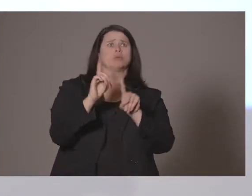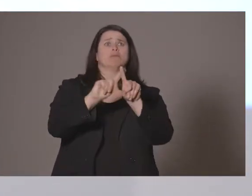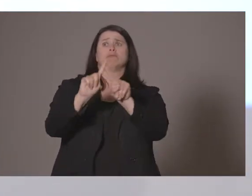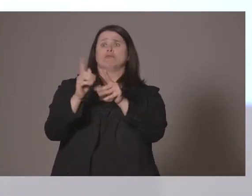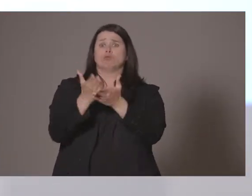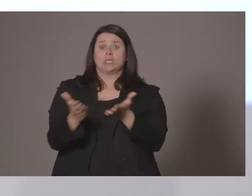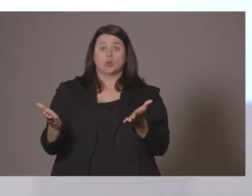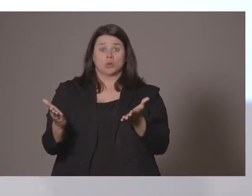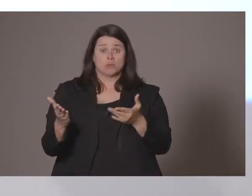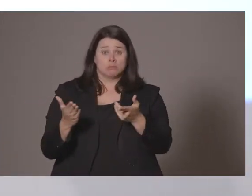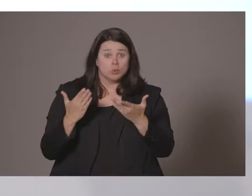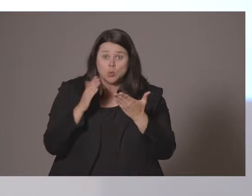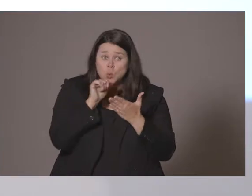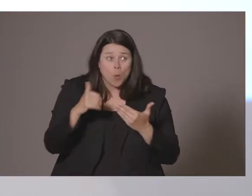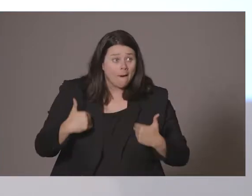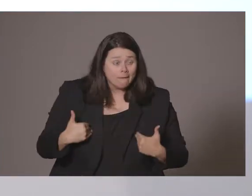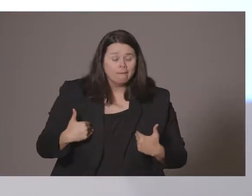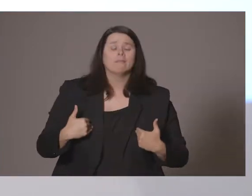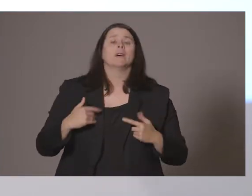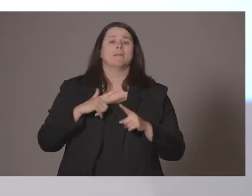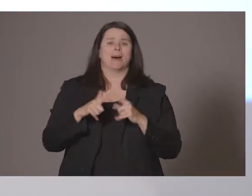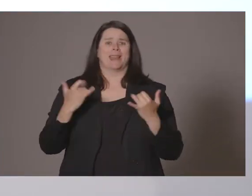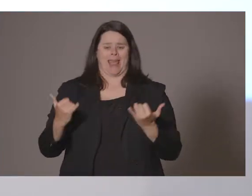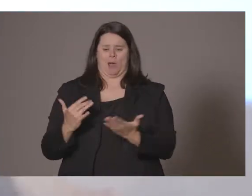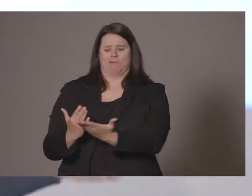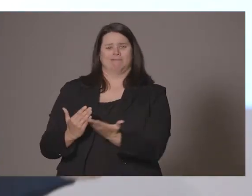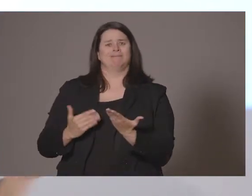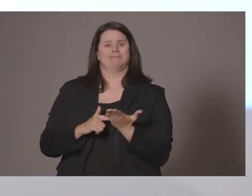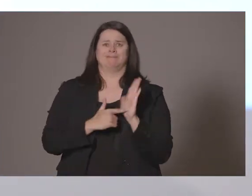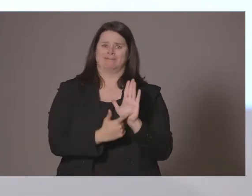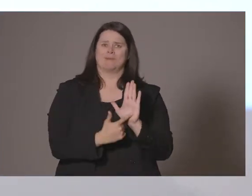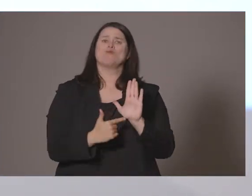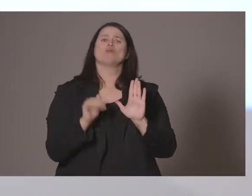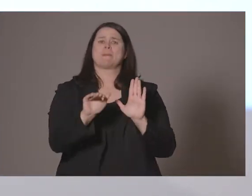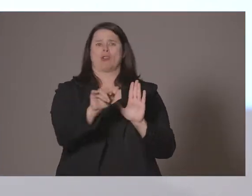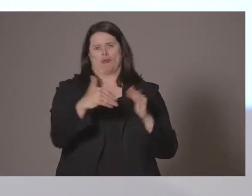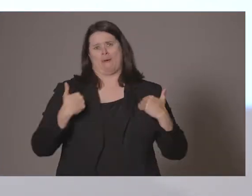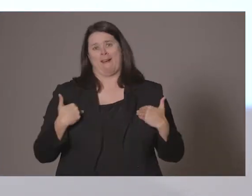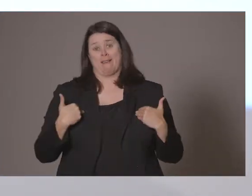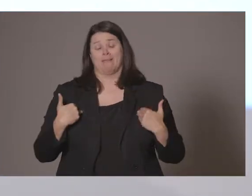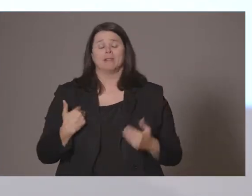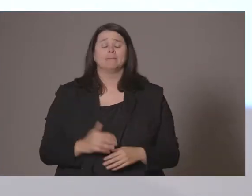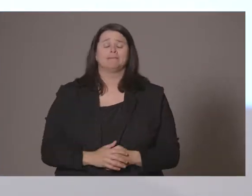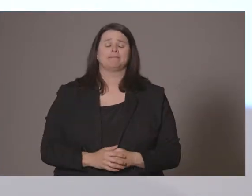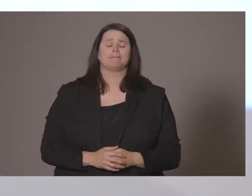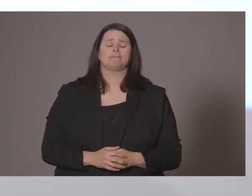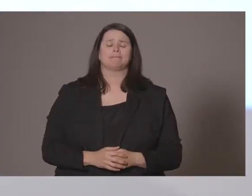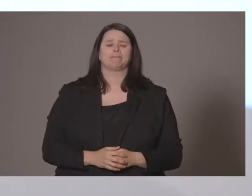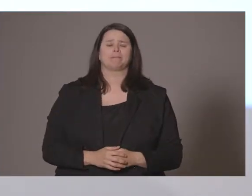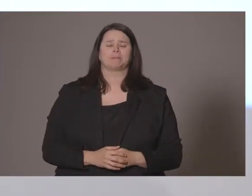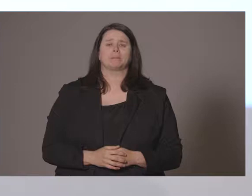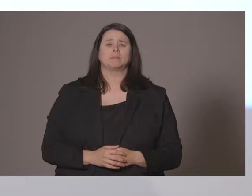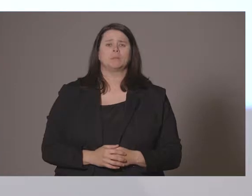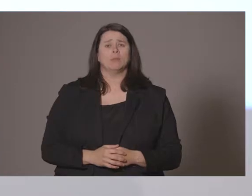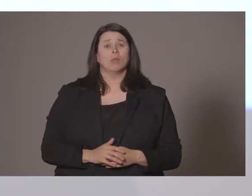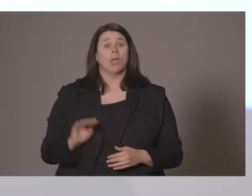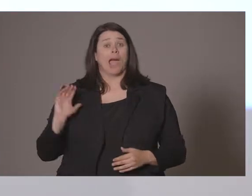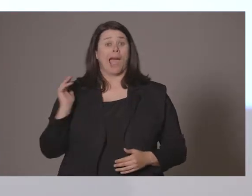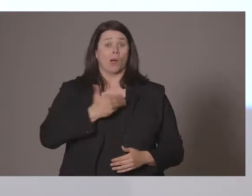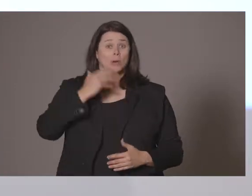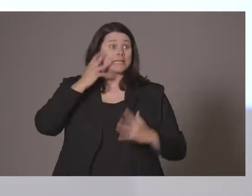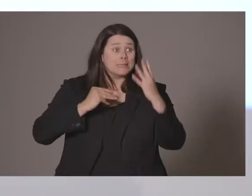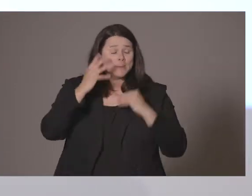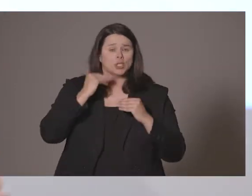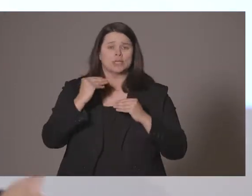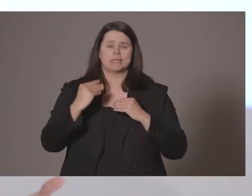even if you don't, there's a reminder that you have access to them. Experience shapes who we are. One of